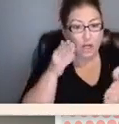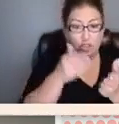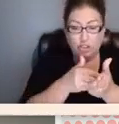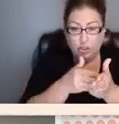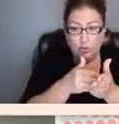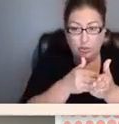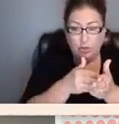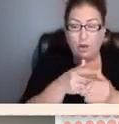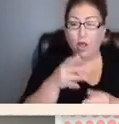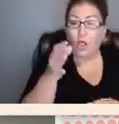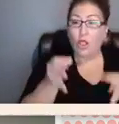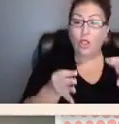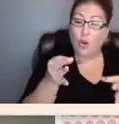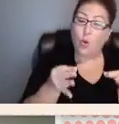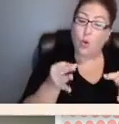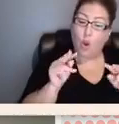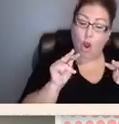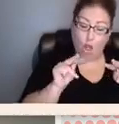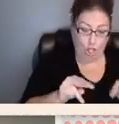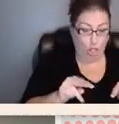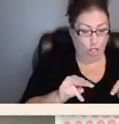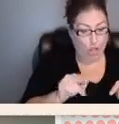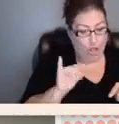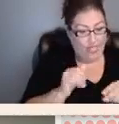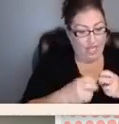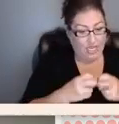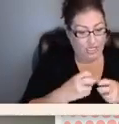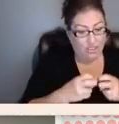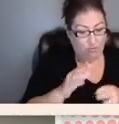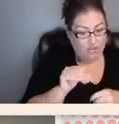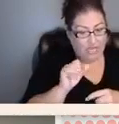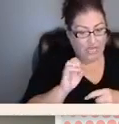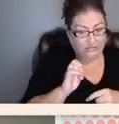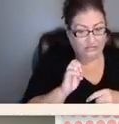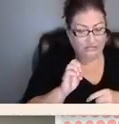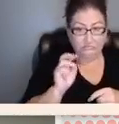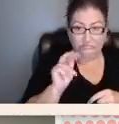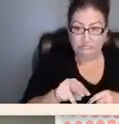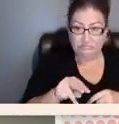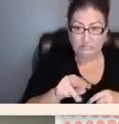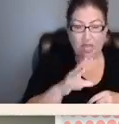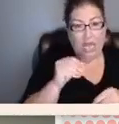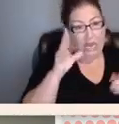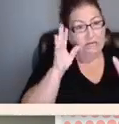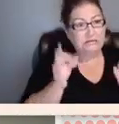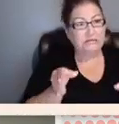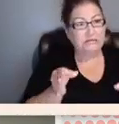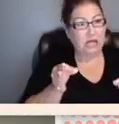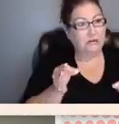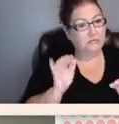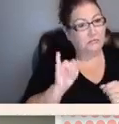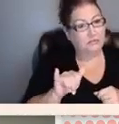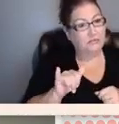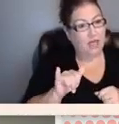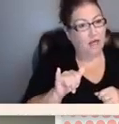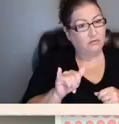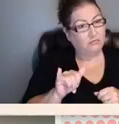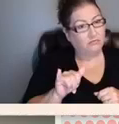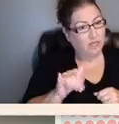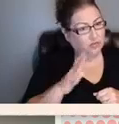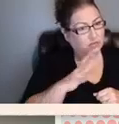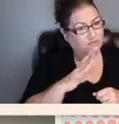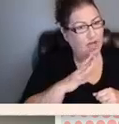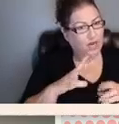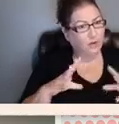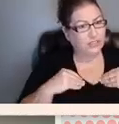courts looked at this issue, the case, and decided that it was perfectly